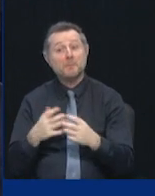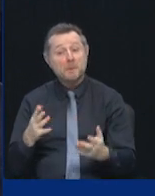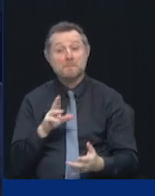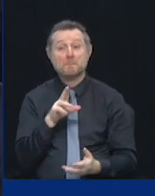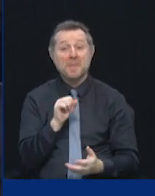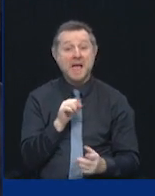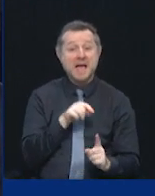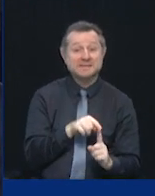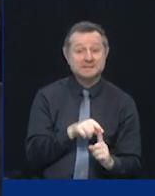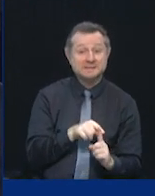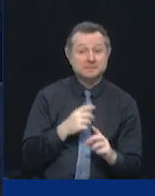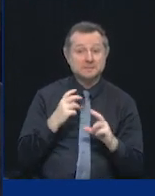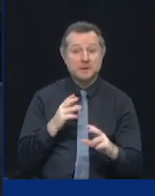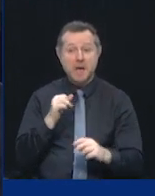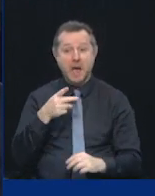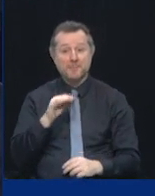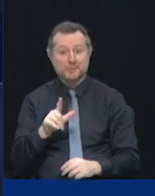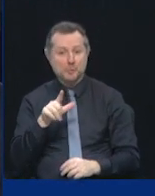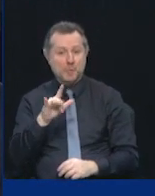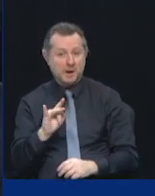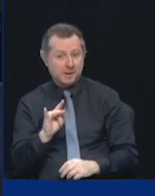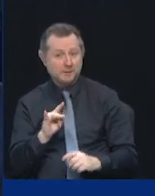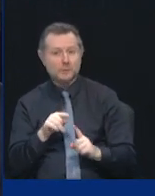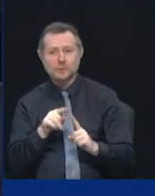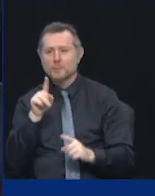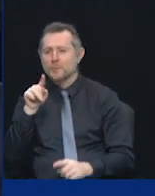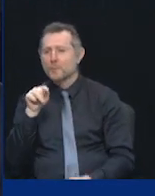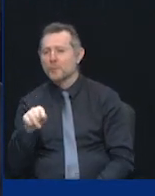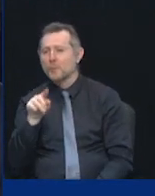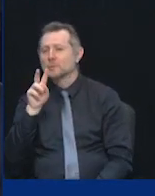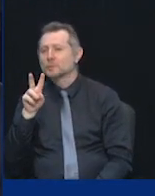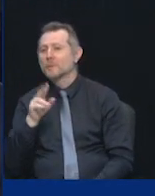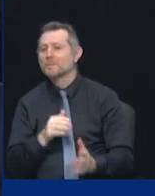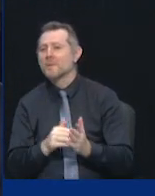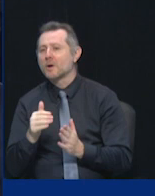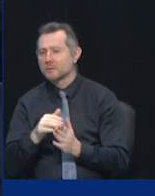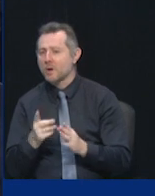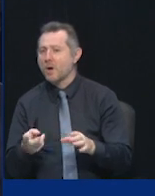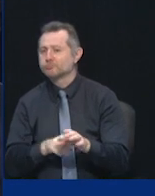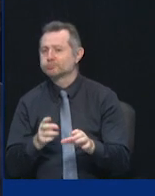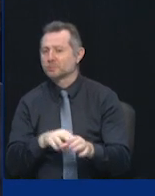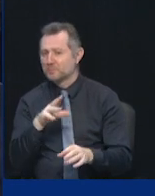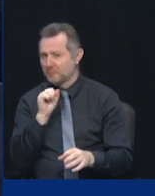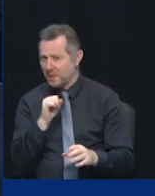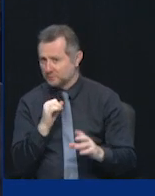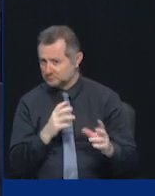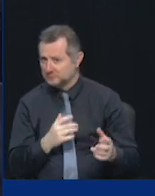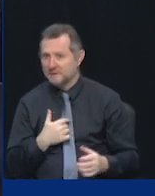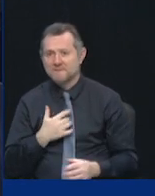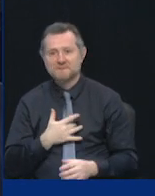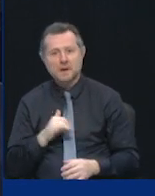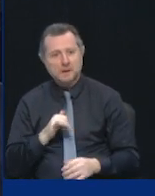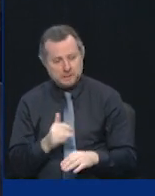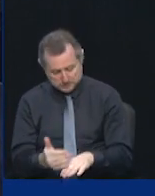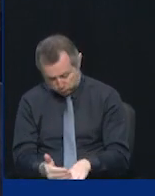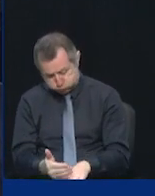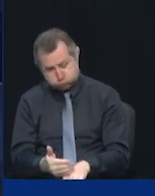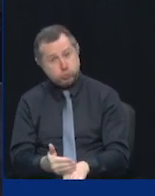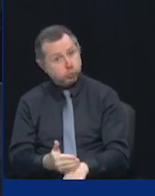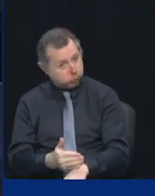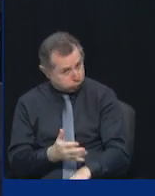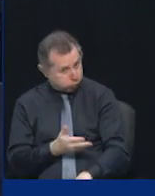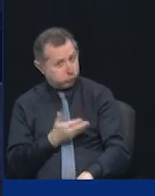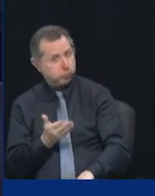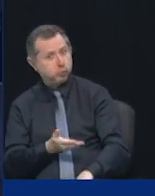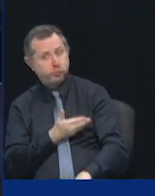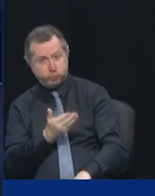April 28th with more than 1.2 million trips taken. So it feels like New York is getting back to normal. We can't get complacent